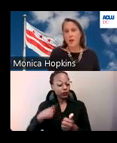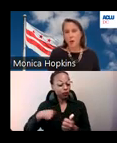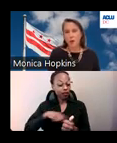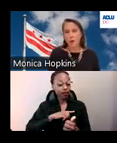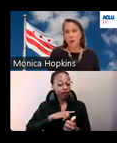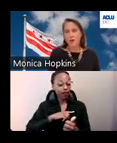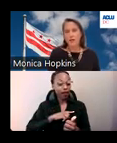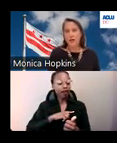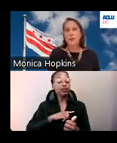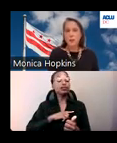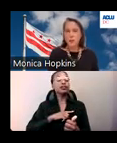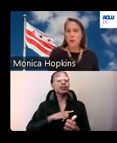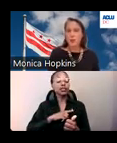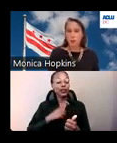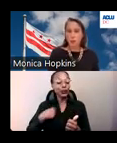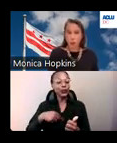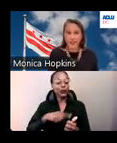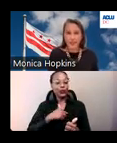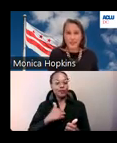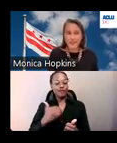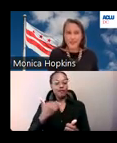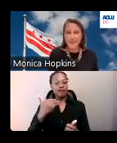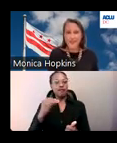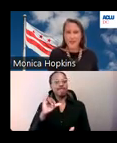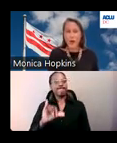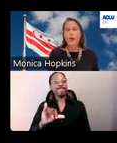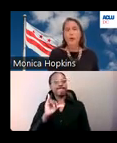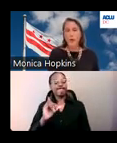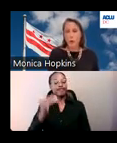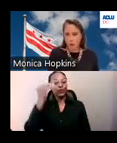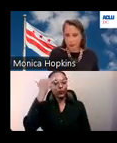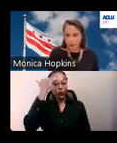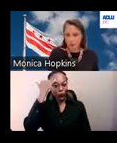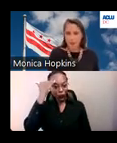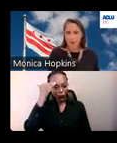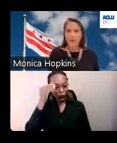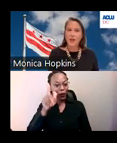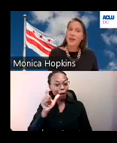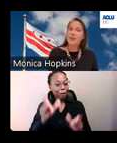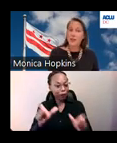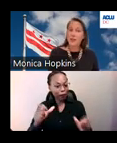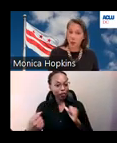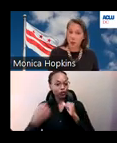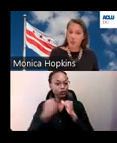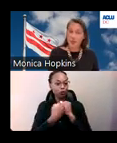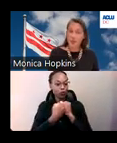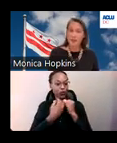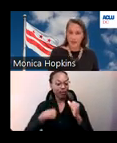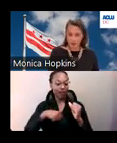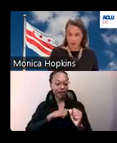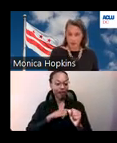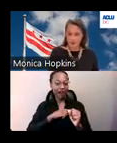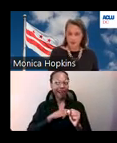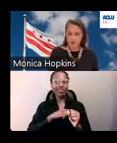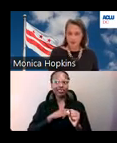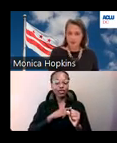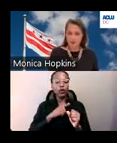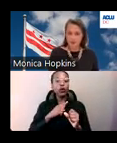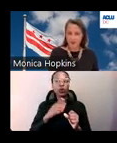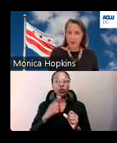us know that people are supporting us when the work can be very difficult at times.